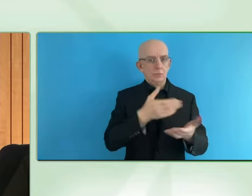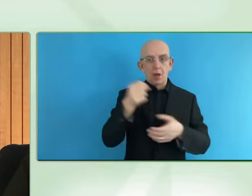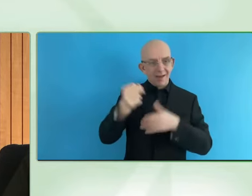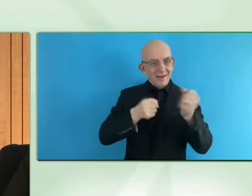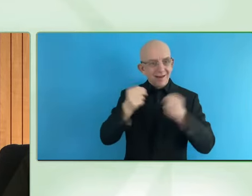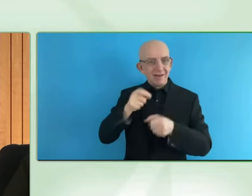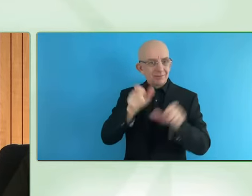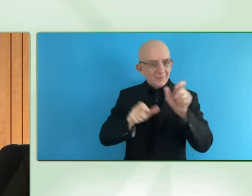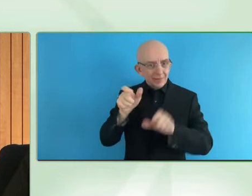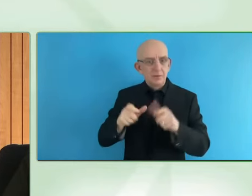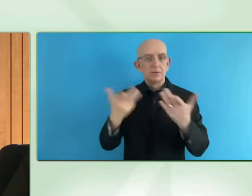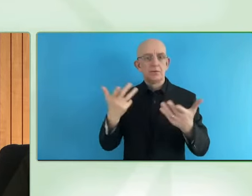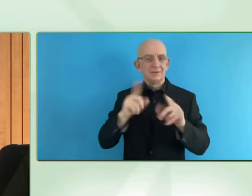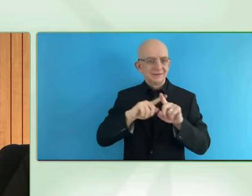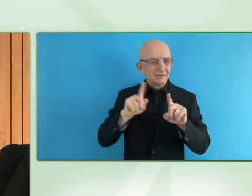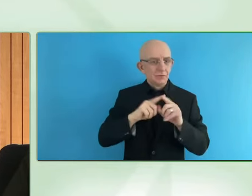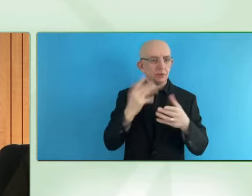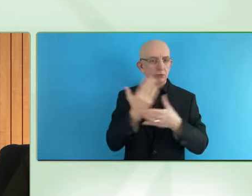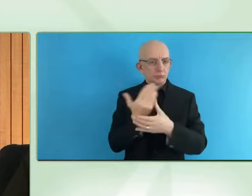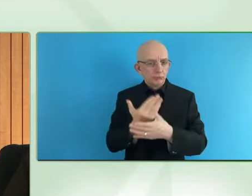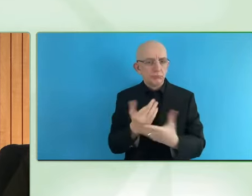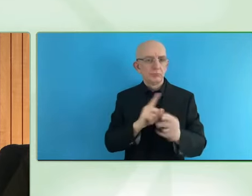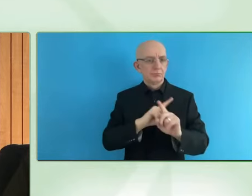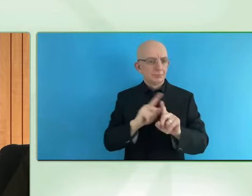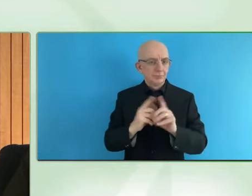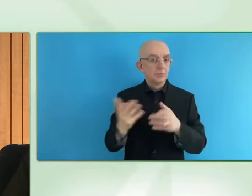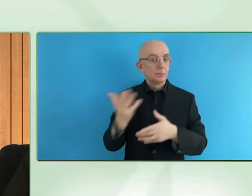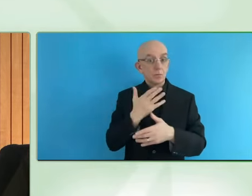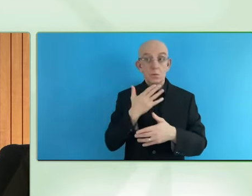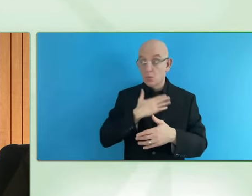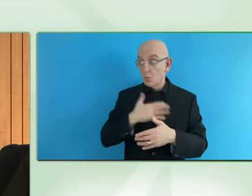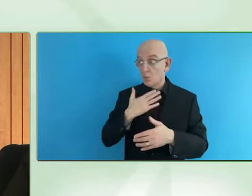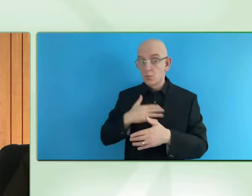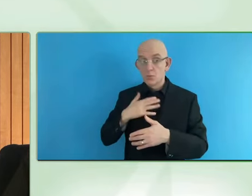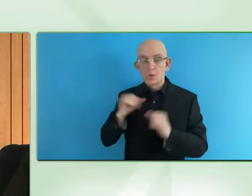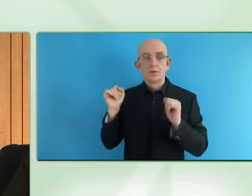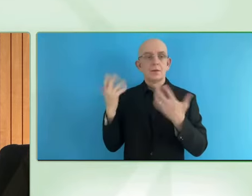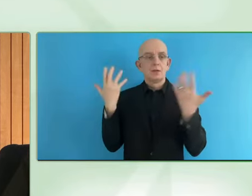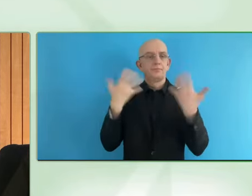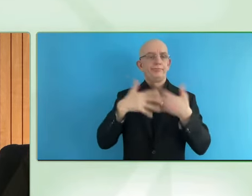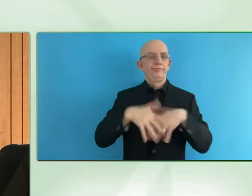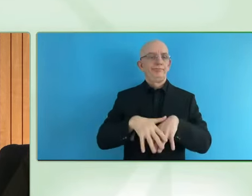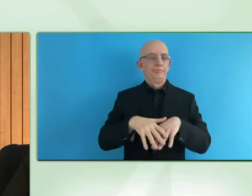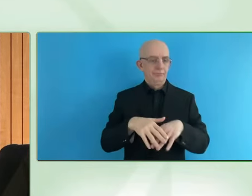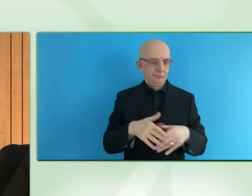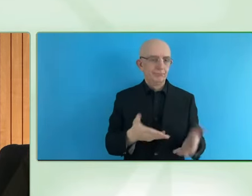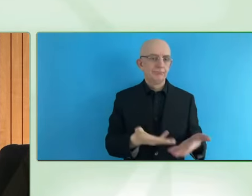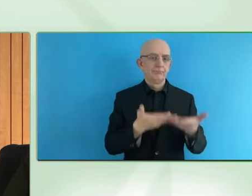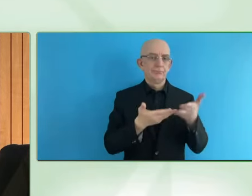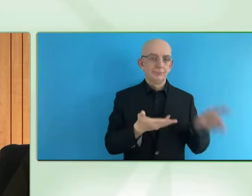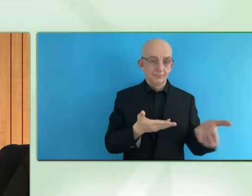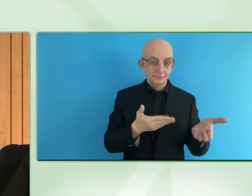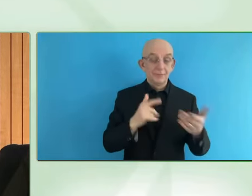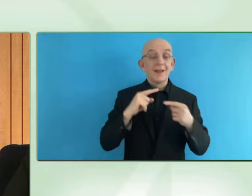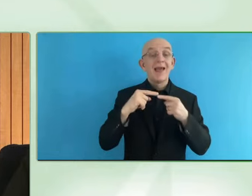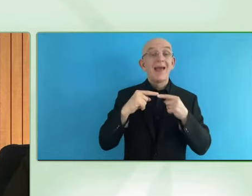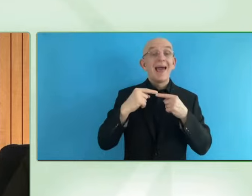far the most effective funding model is the one that is the systemic funding model. And I'm